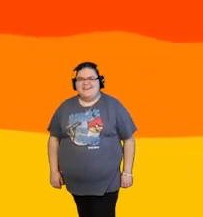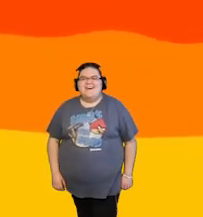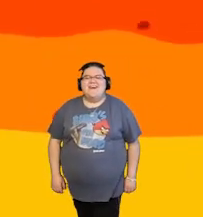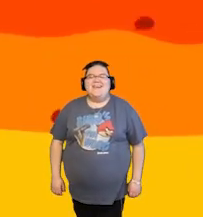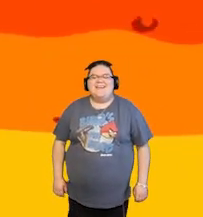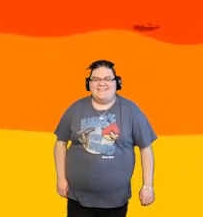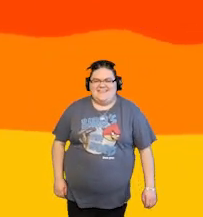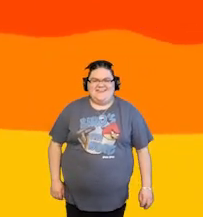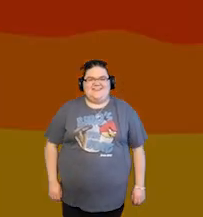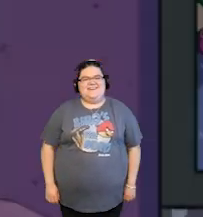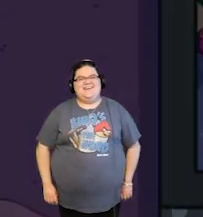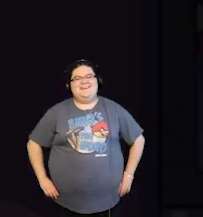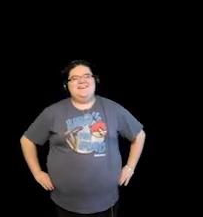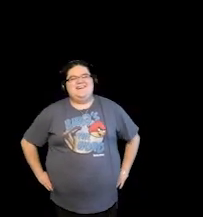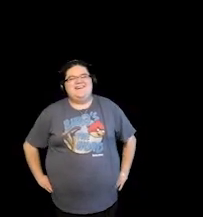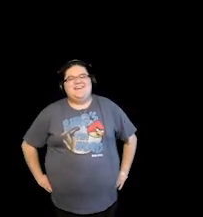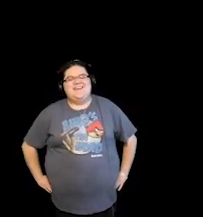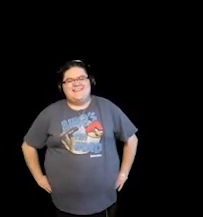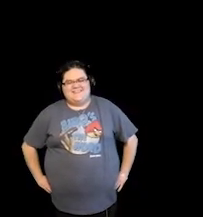idiot.